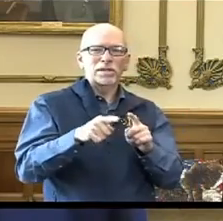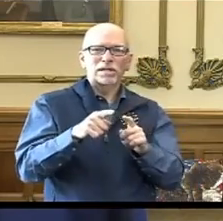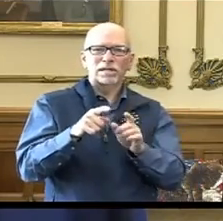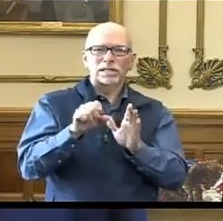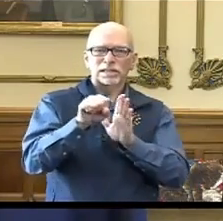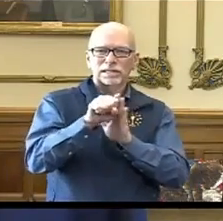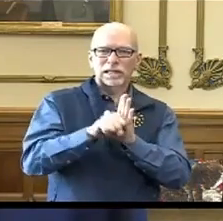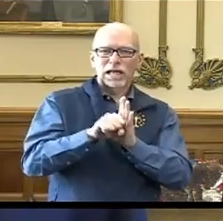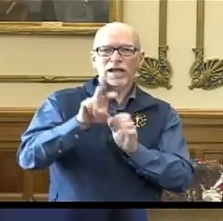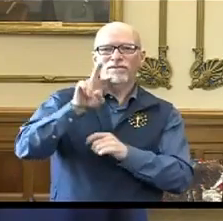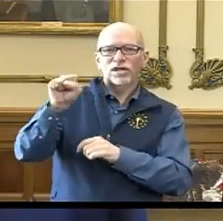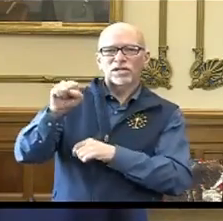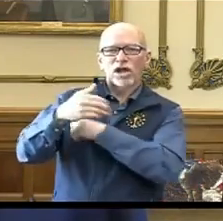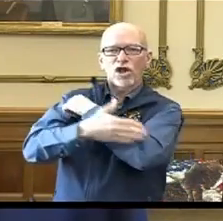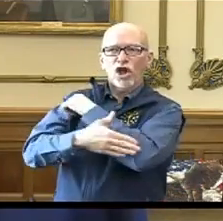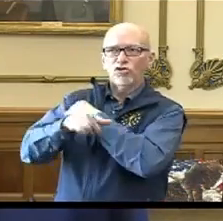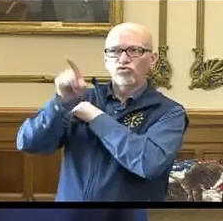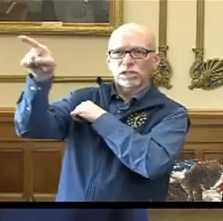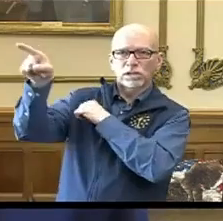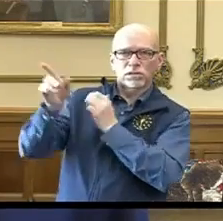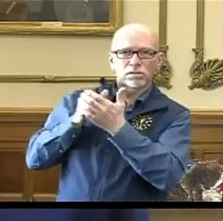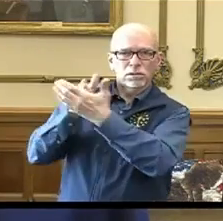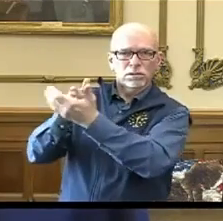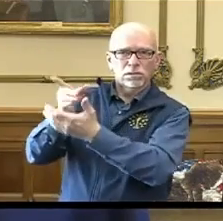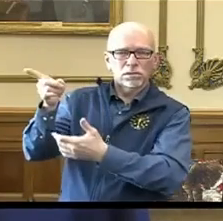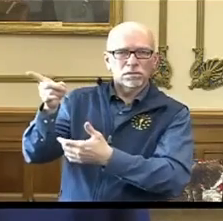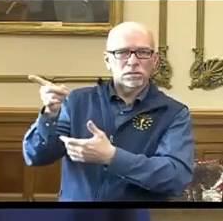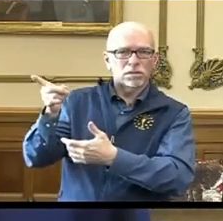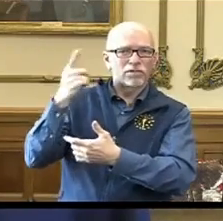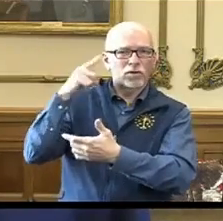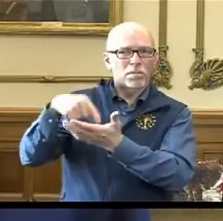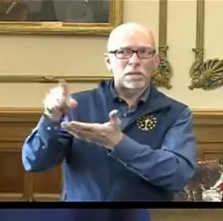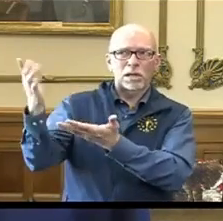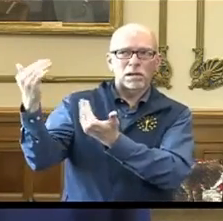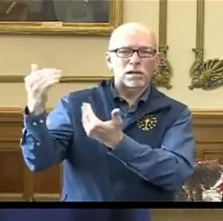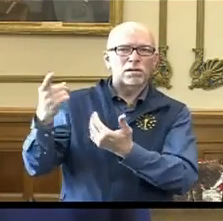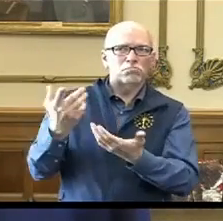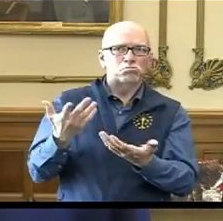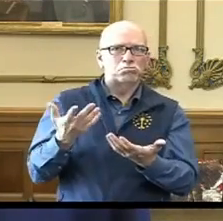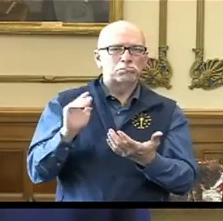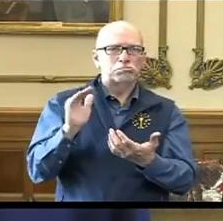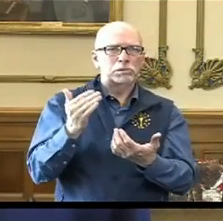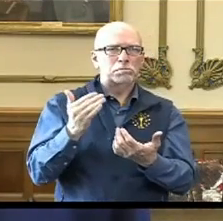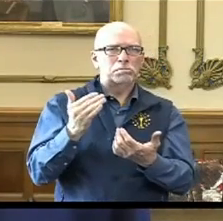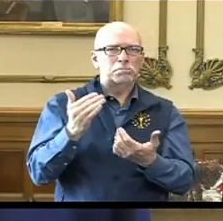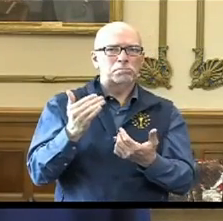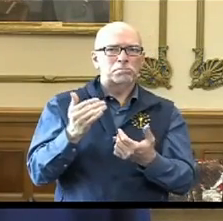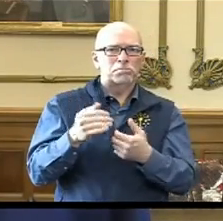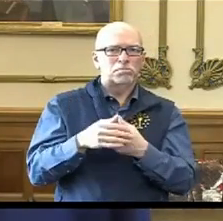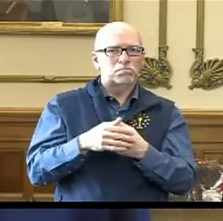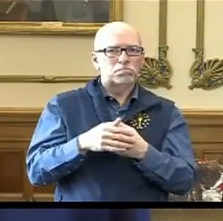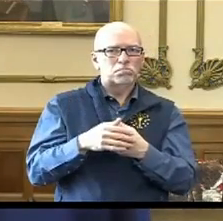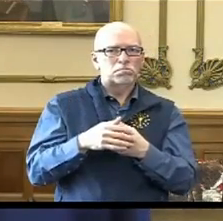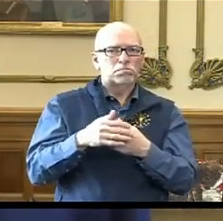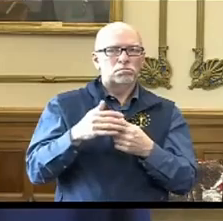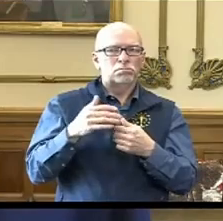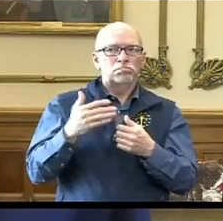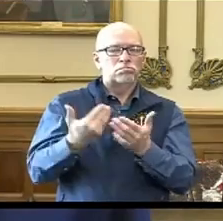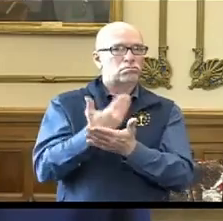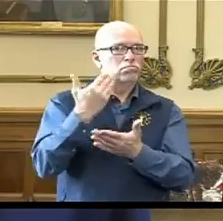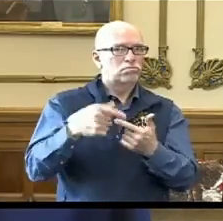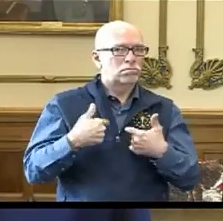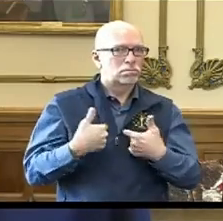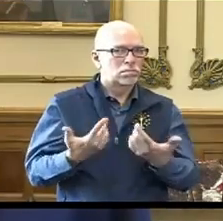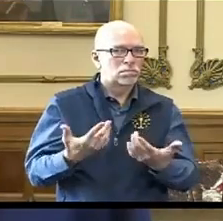state versus a country, a nation, just off the top of my head seems a bit astray. However, I'm